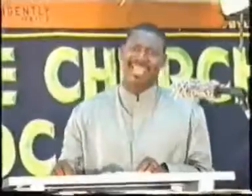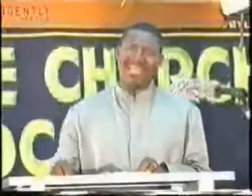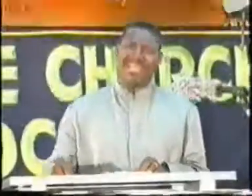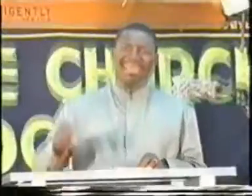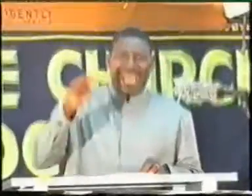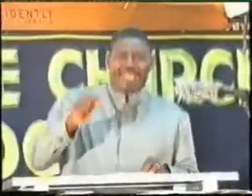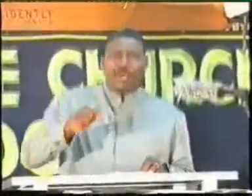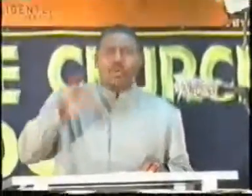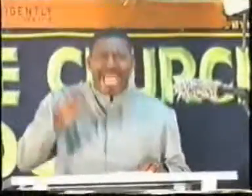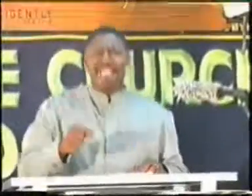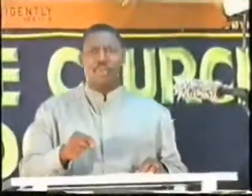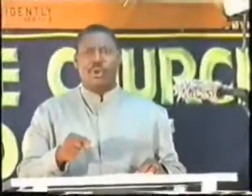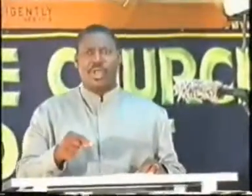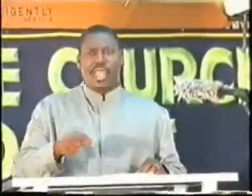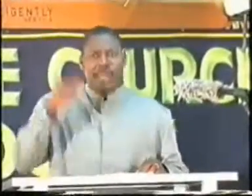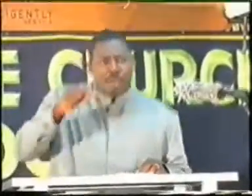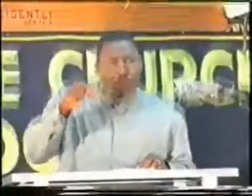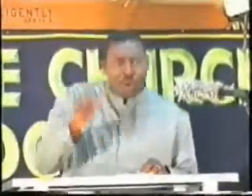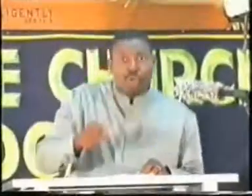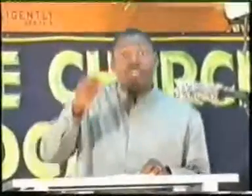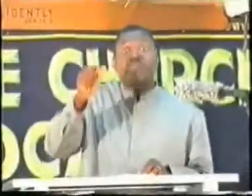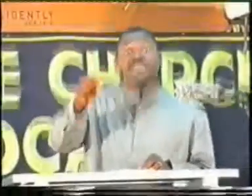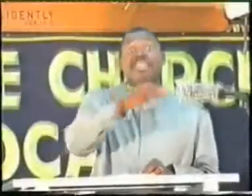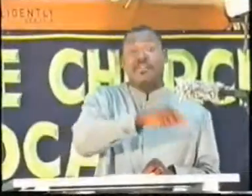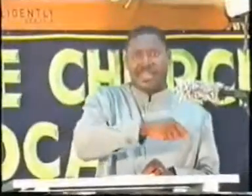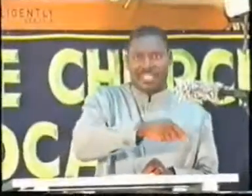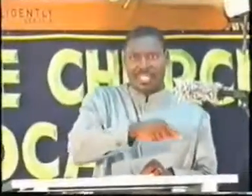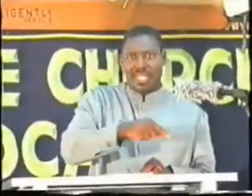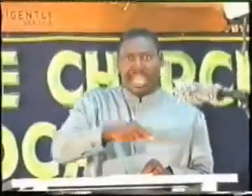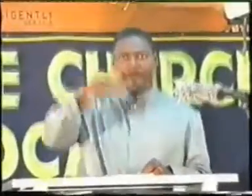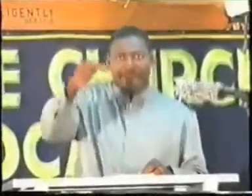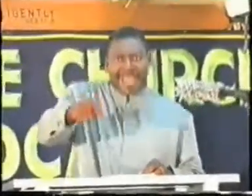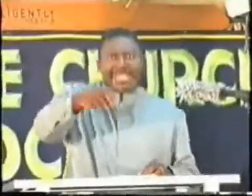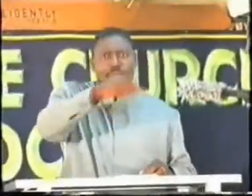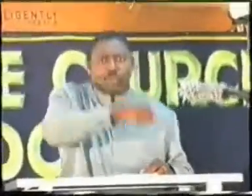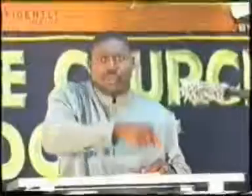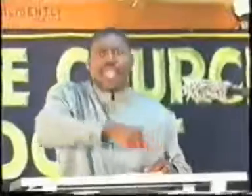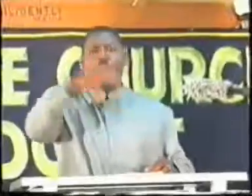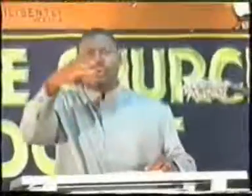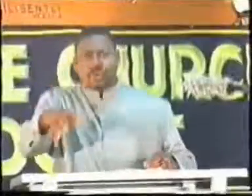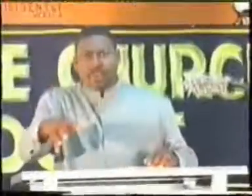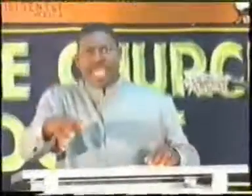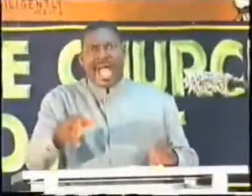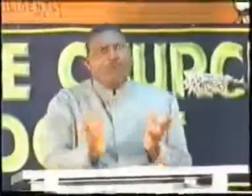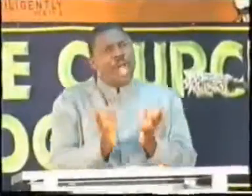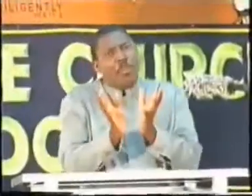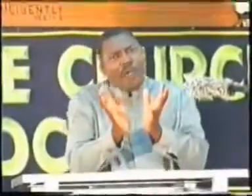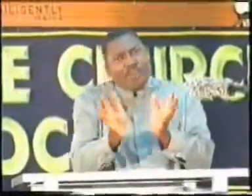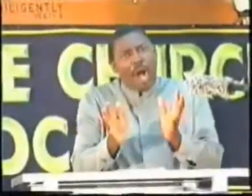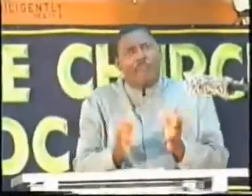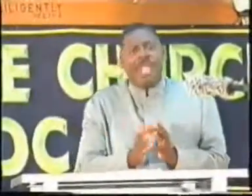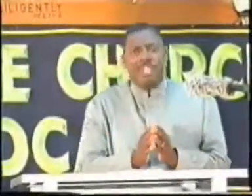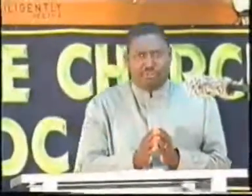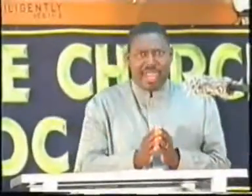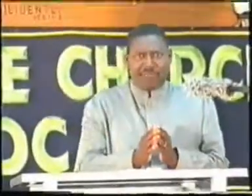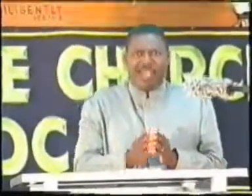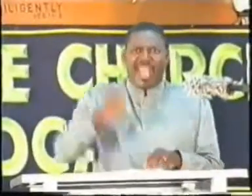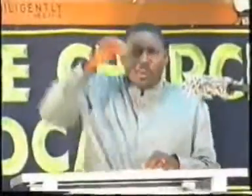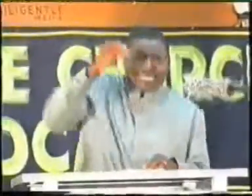a home. As I said, the year can you answer? Tight you know, it belong good to the first covenant. And ransom do